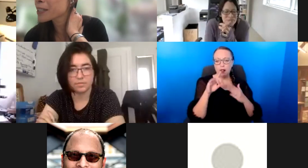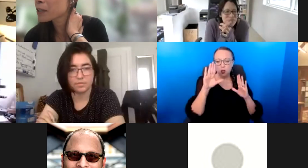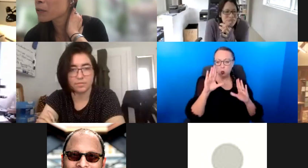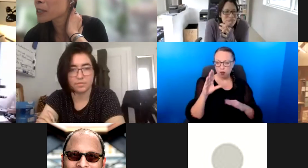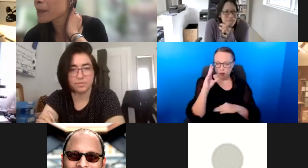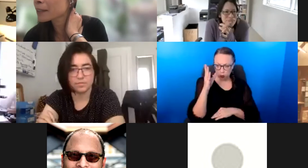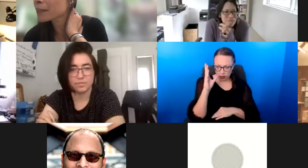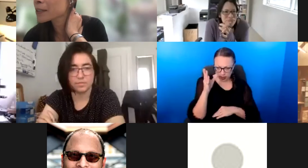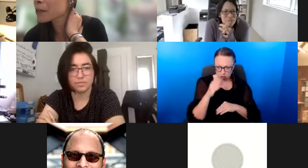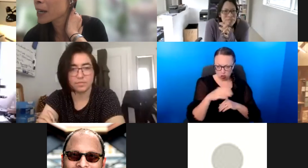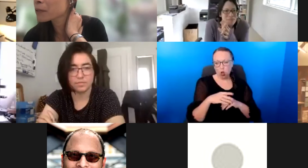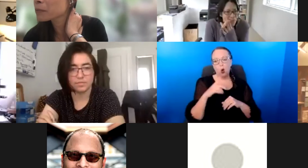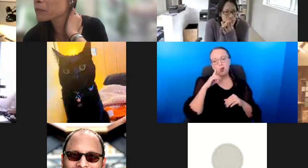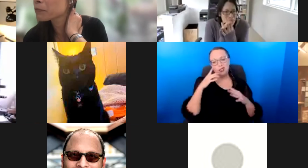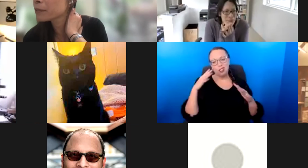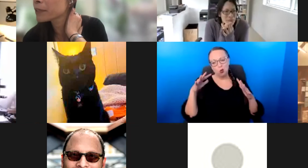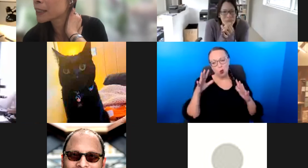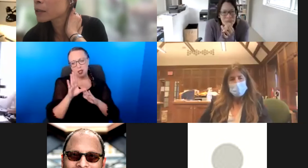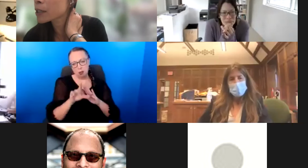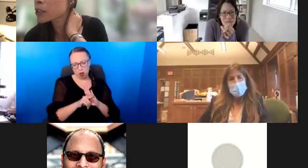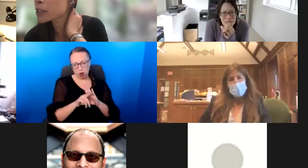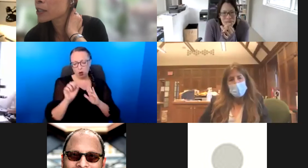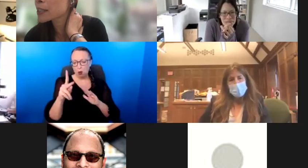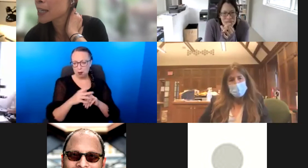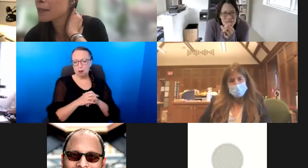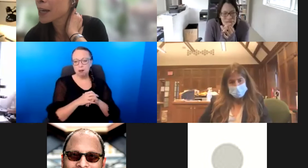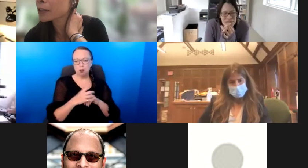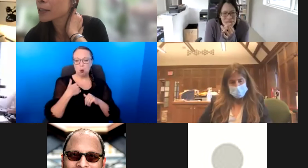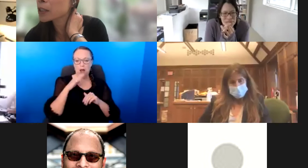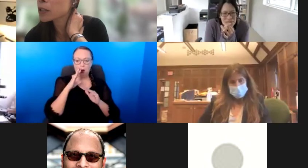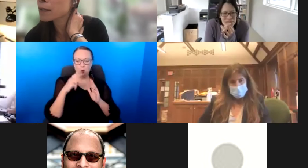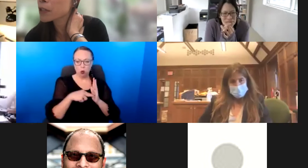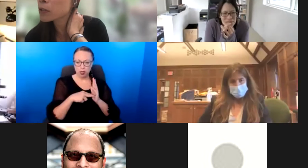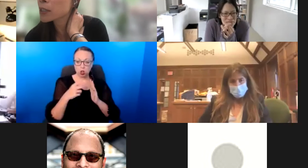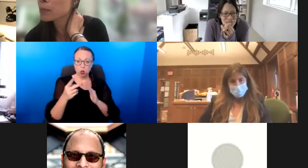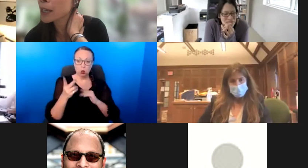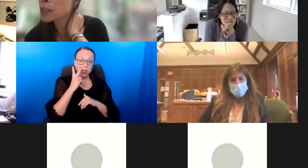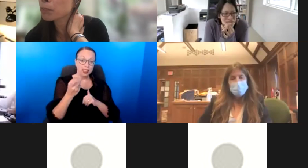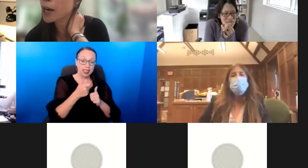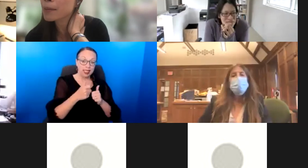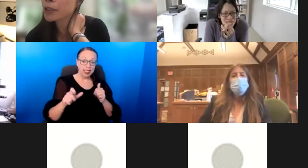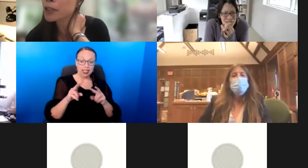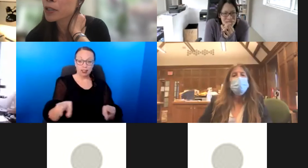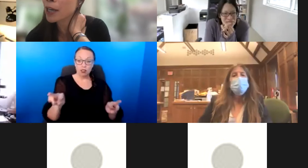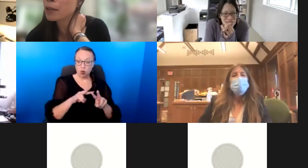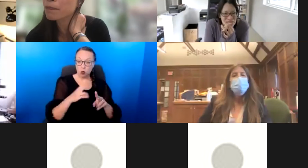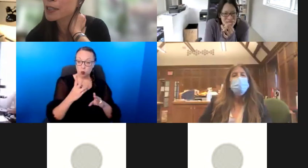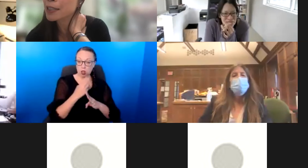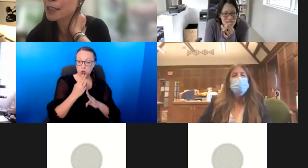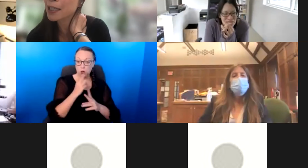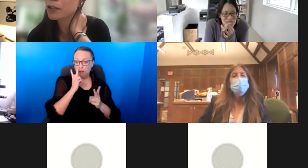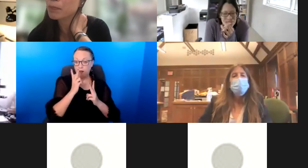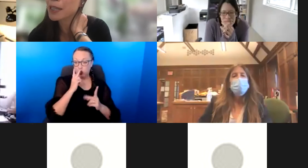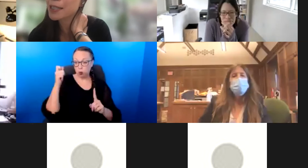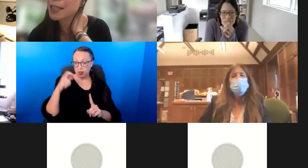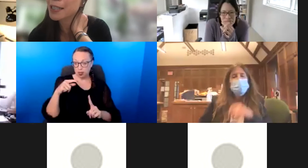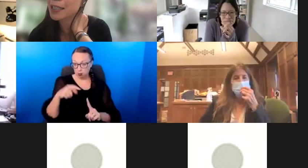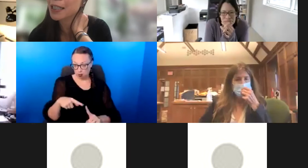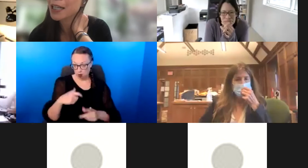you, oh, she's in a noisy background, so I will read the question. Do you see any value in the use of visual stimuli as primers to help